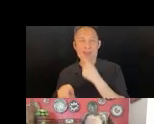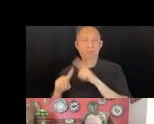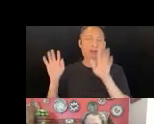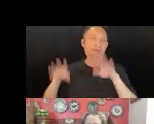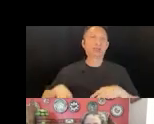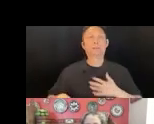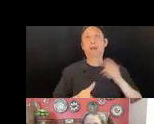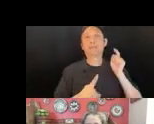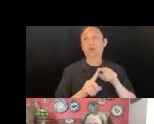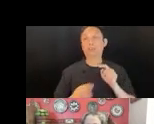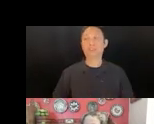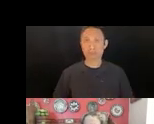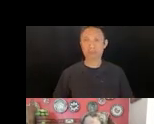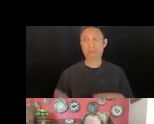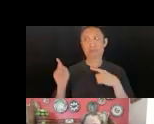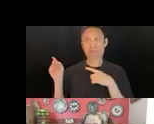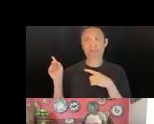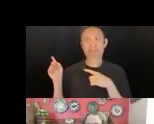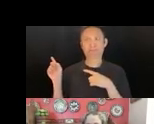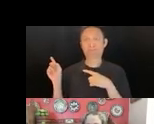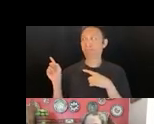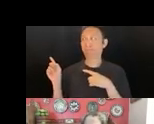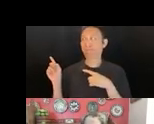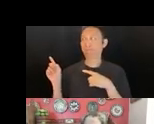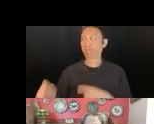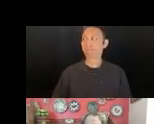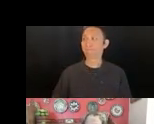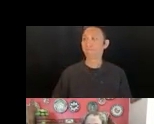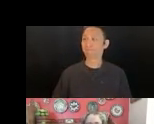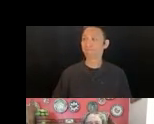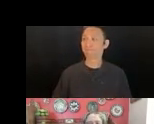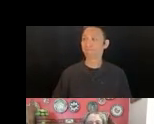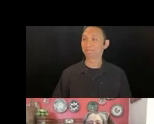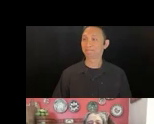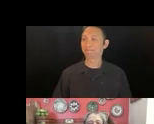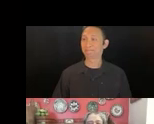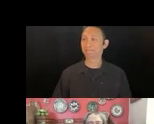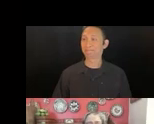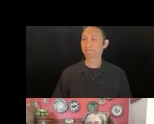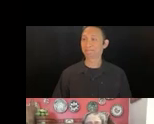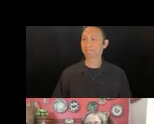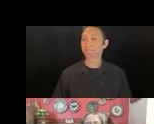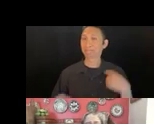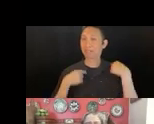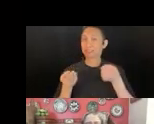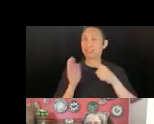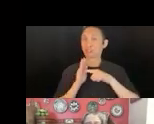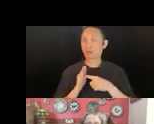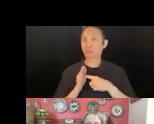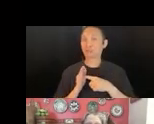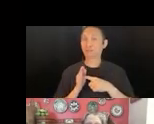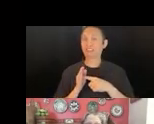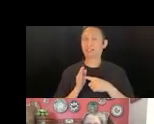that since I started in this business, there's been a digital paradigm shift, right? So in the